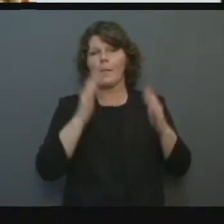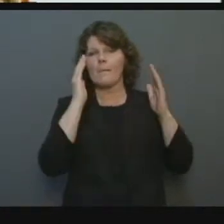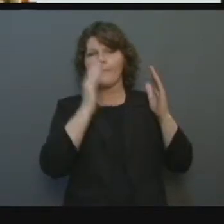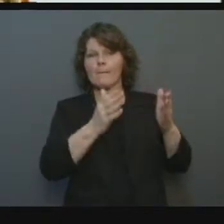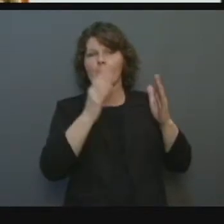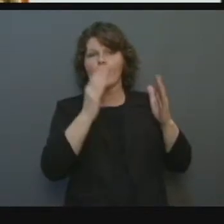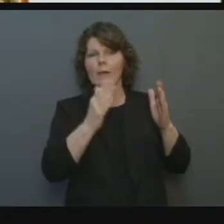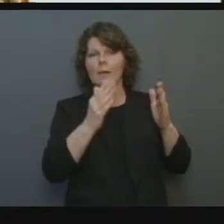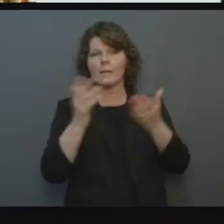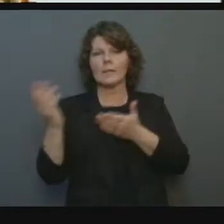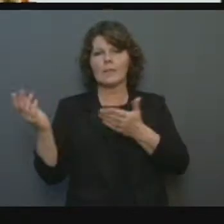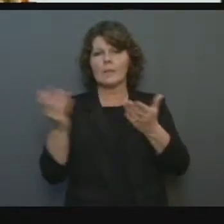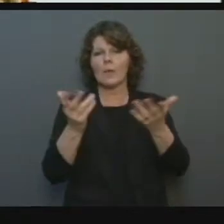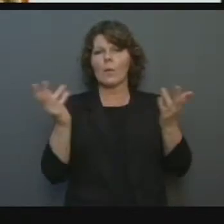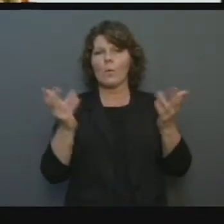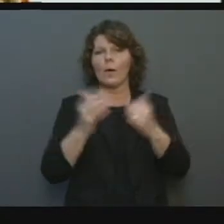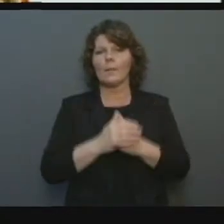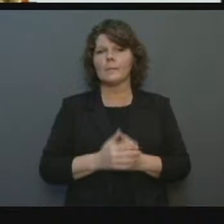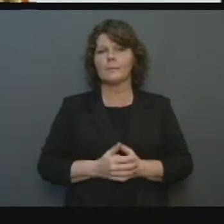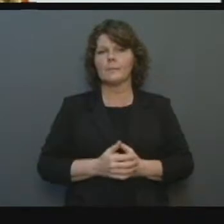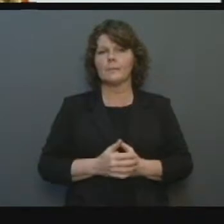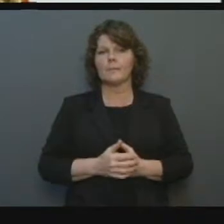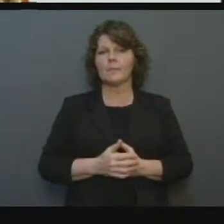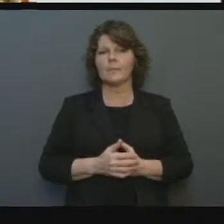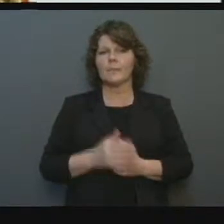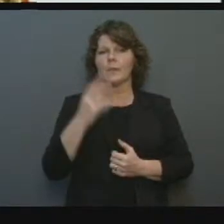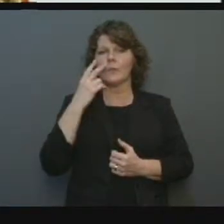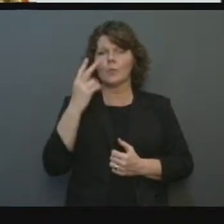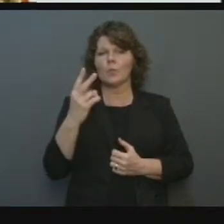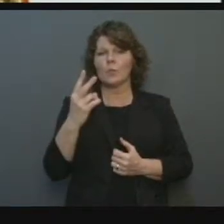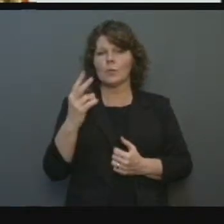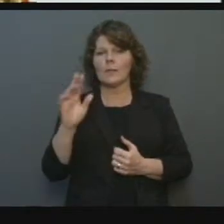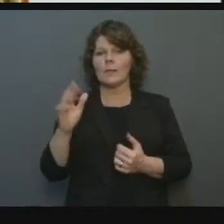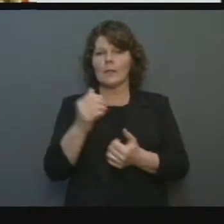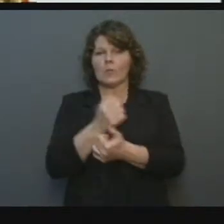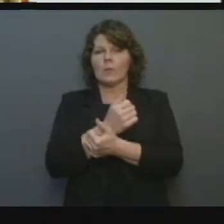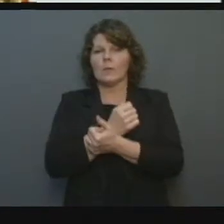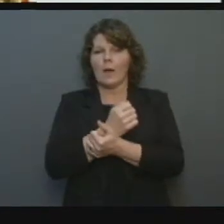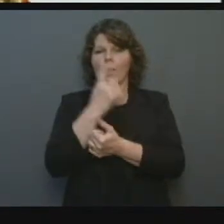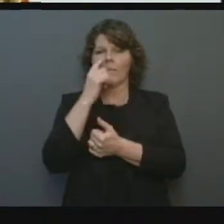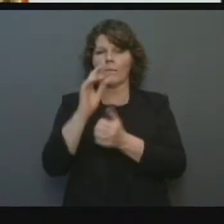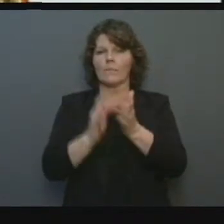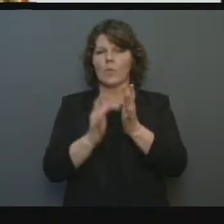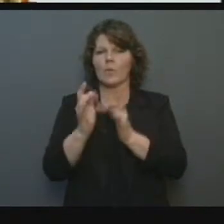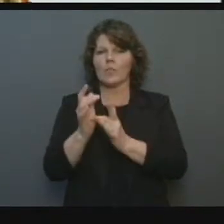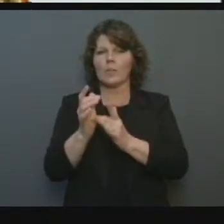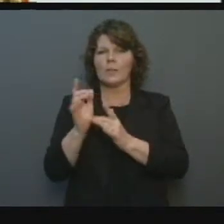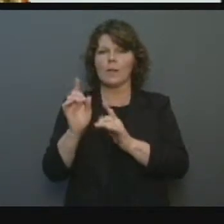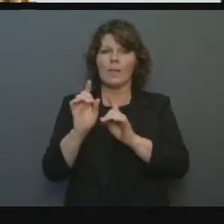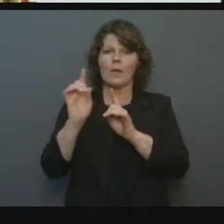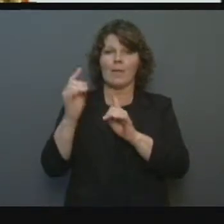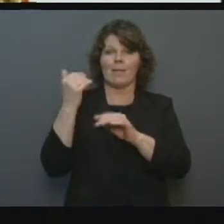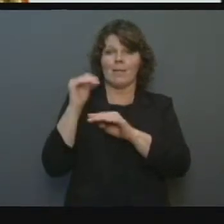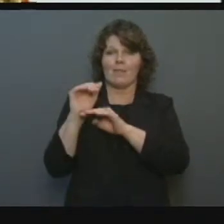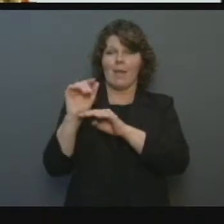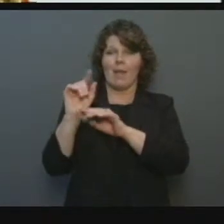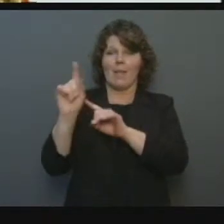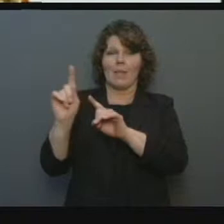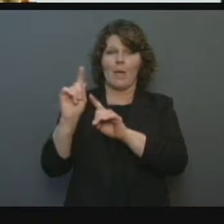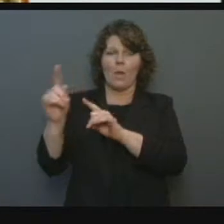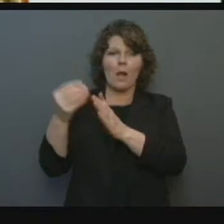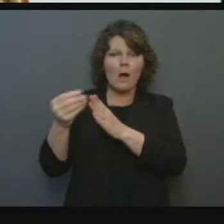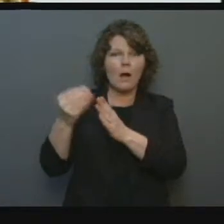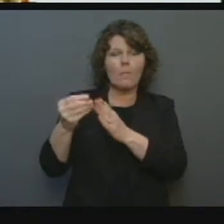notice what they are carrying in their hands. See the love that they had for this Jesus. They had gone out the night before and purchased